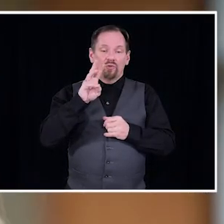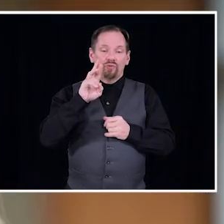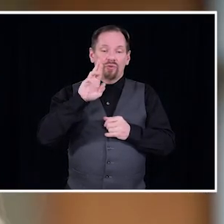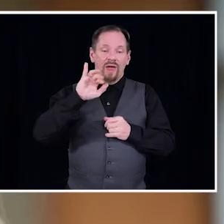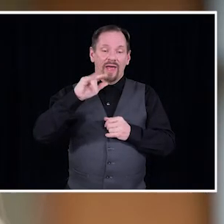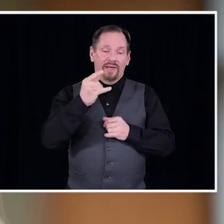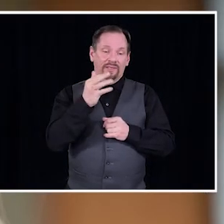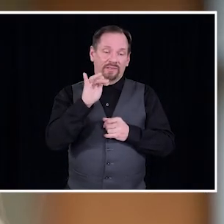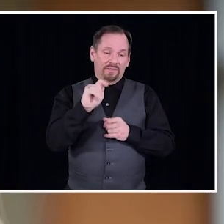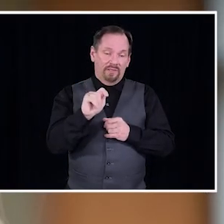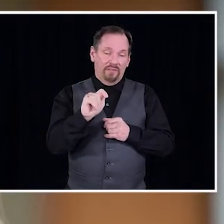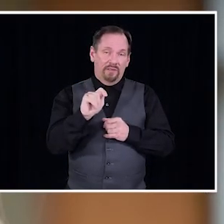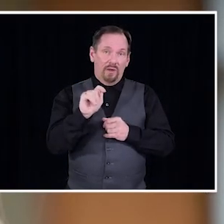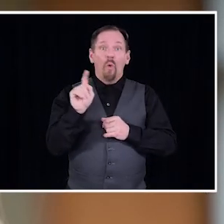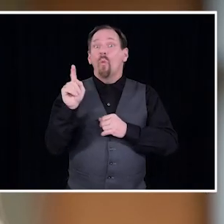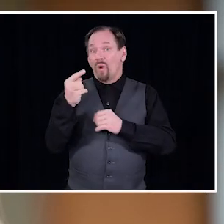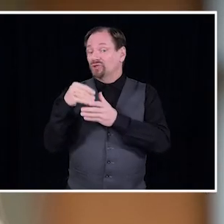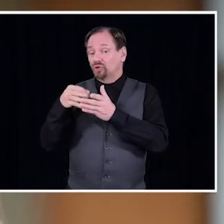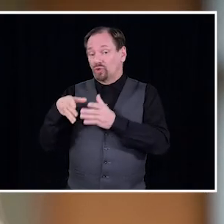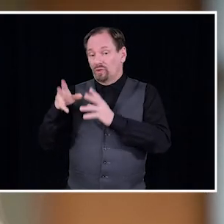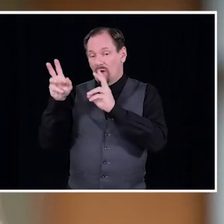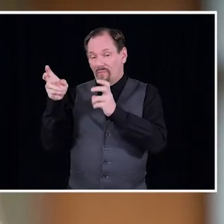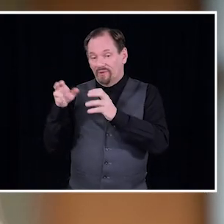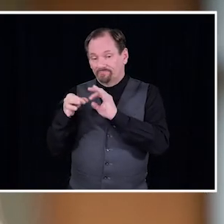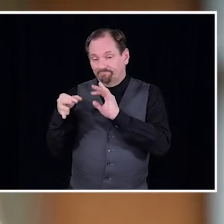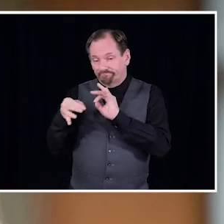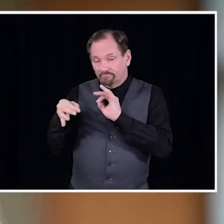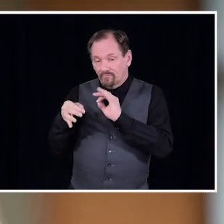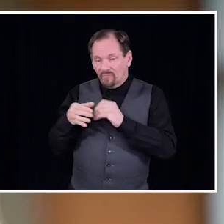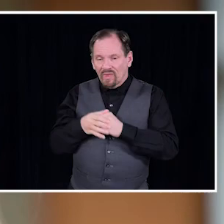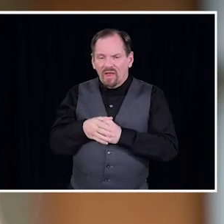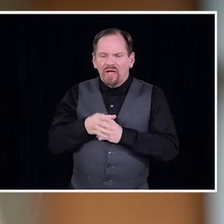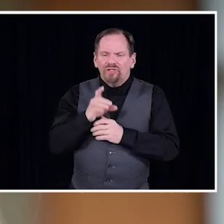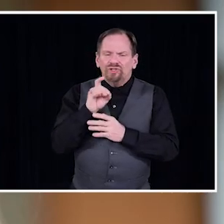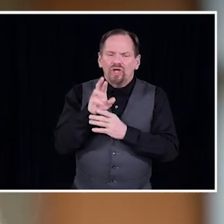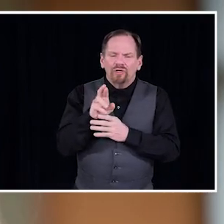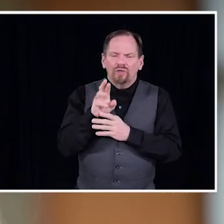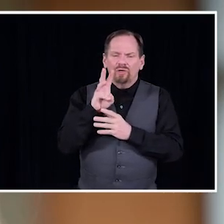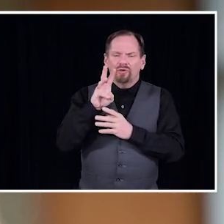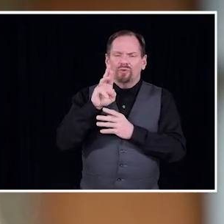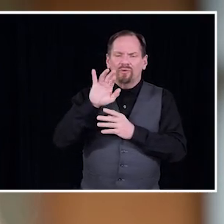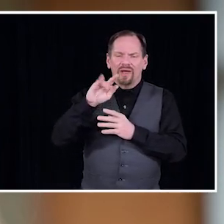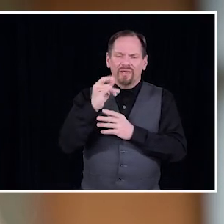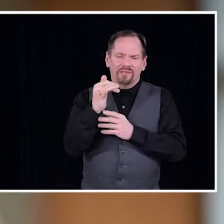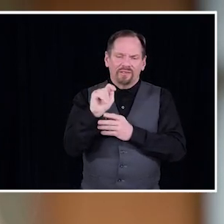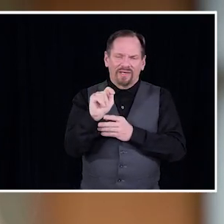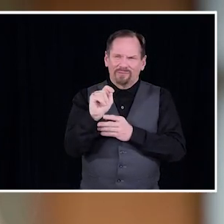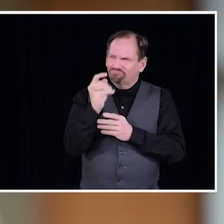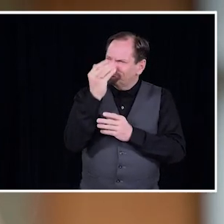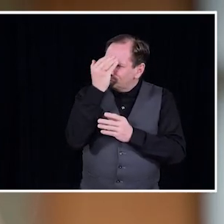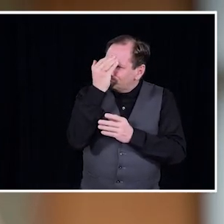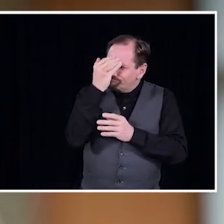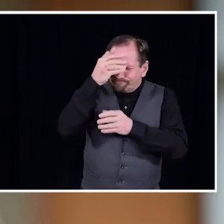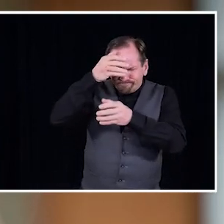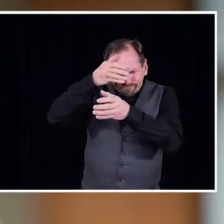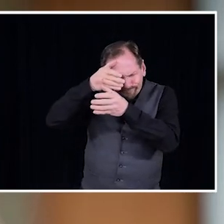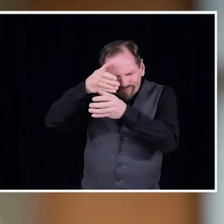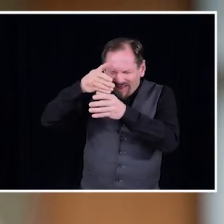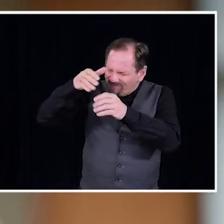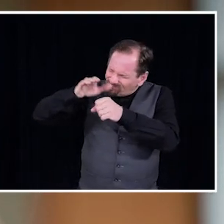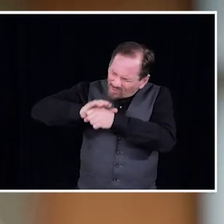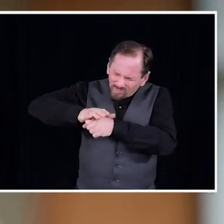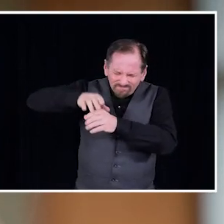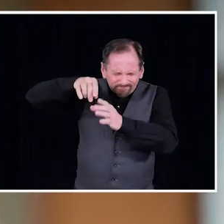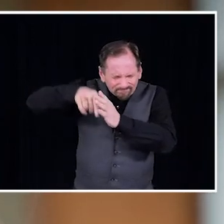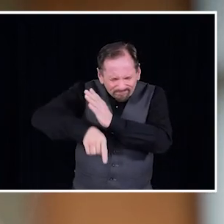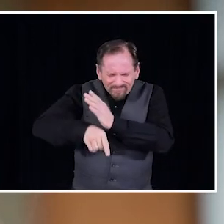like to share a comment from one of her students. "Dr. Wright is extremely knowledgeable and thorough in every class I've taken